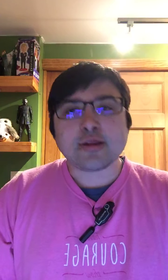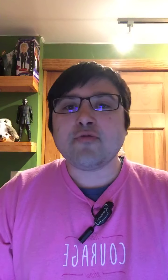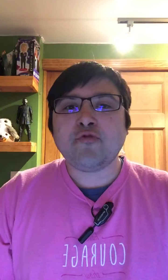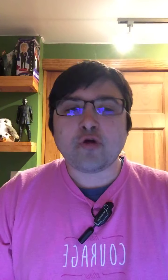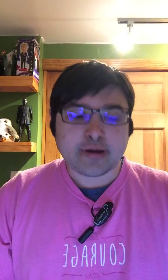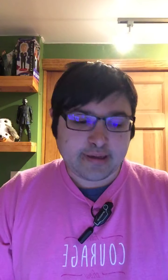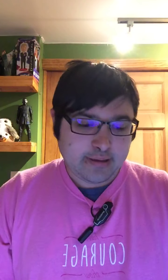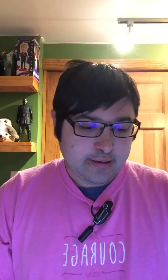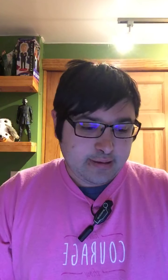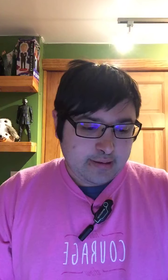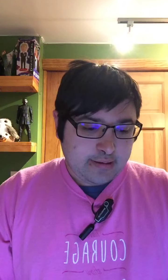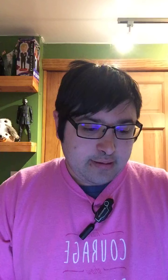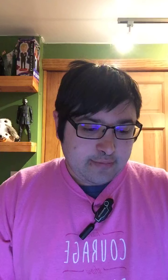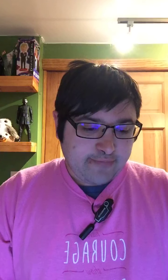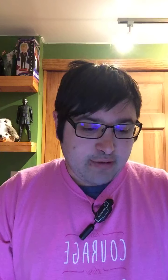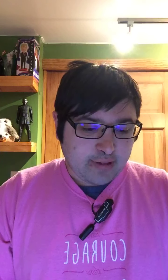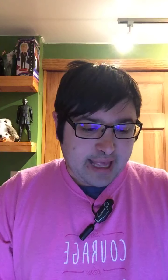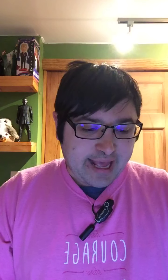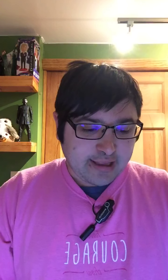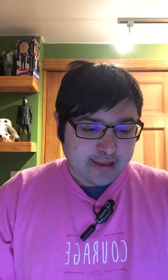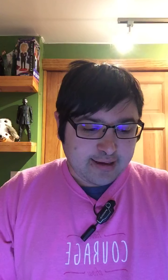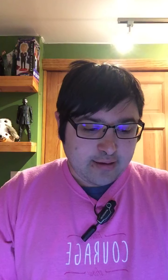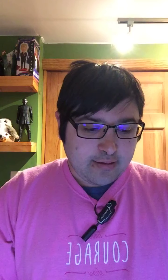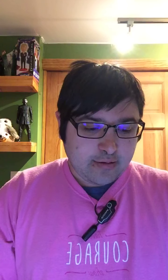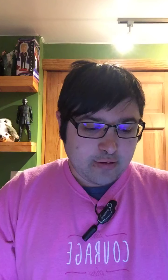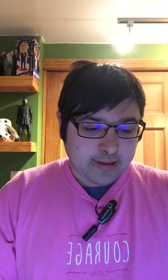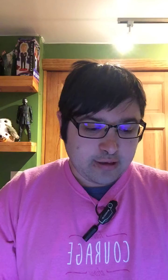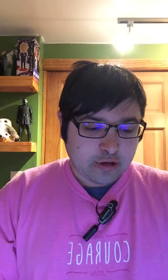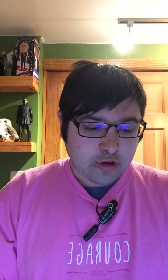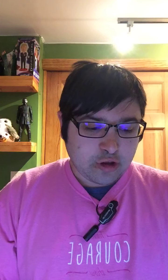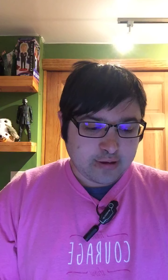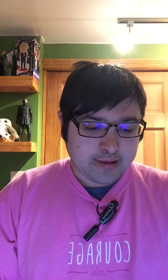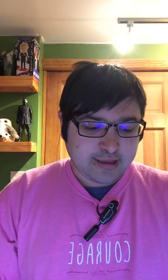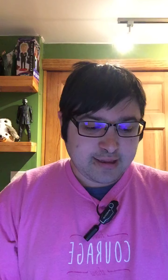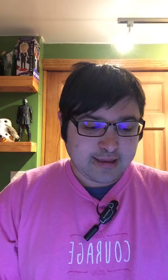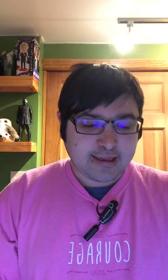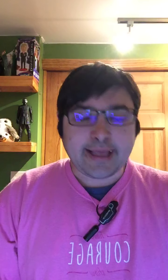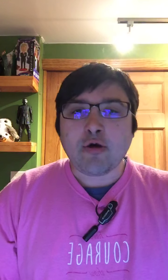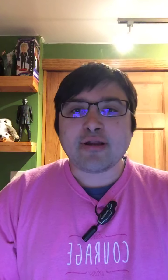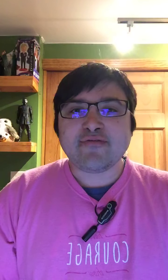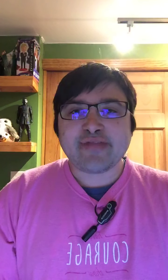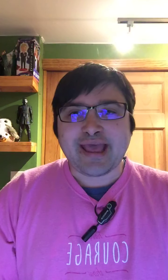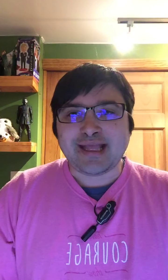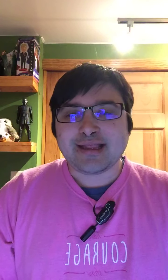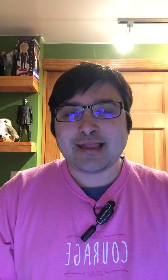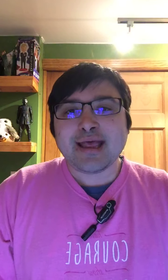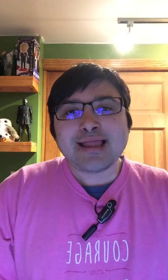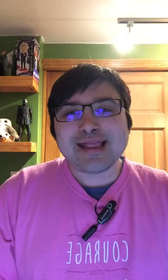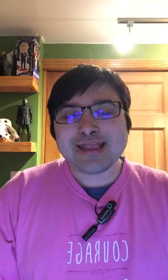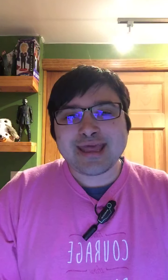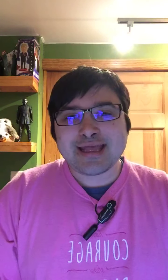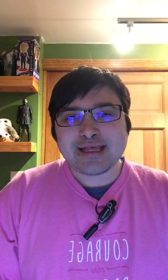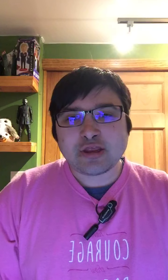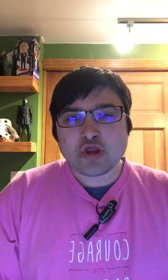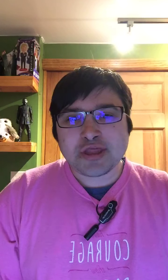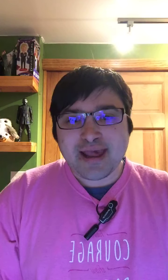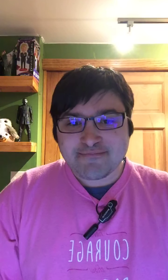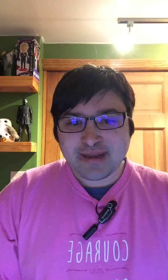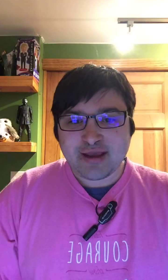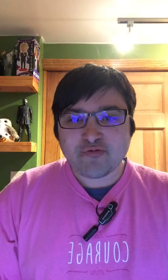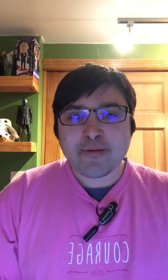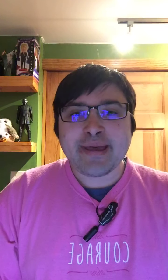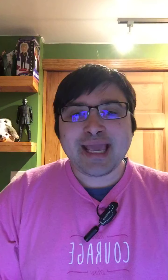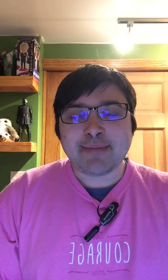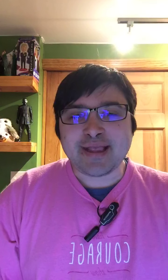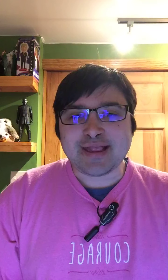Calls for federal action on social distancing on flights. Let's take a listen to that